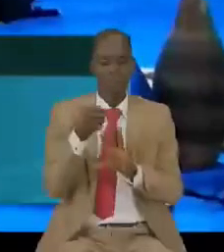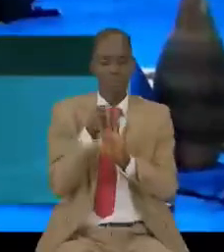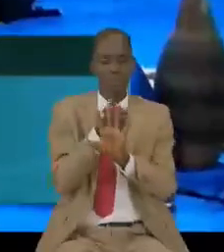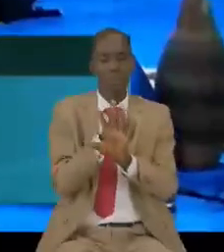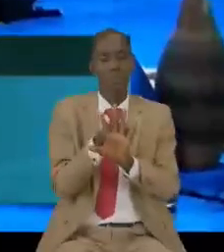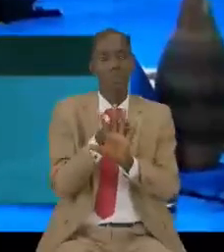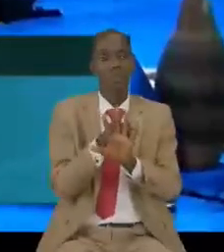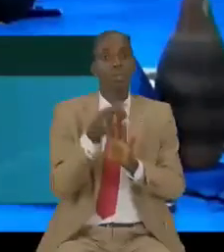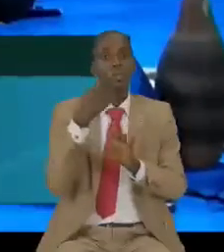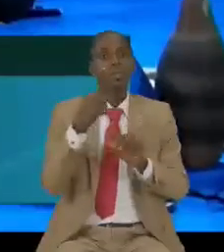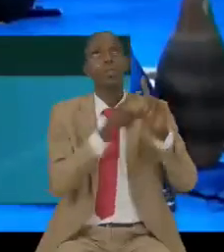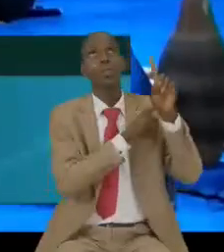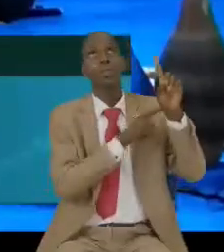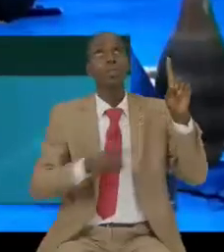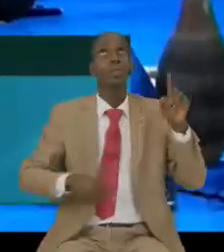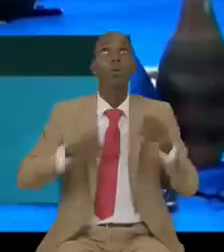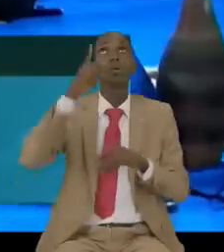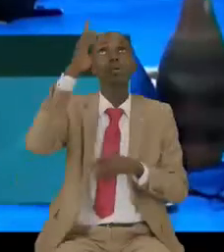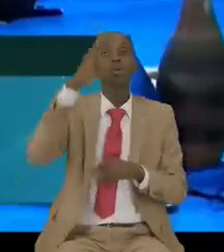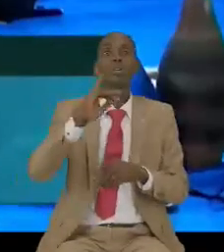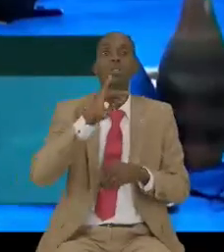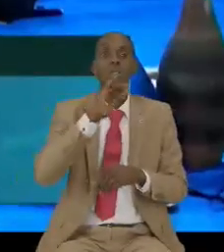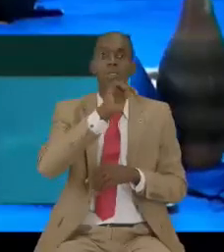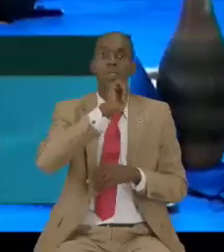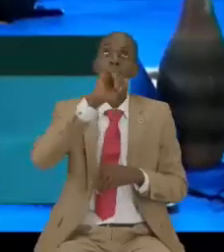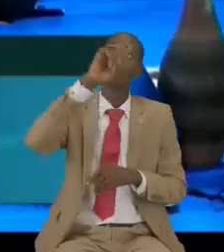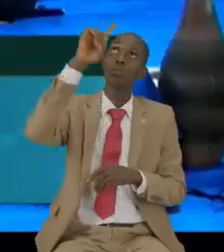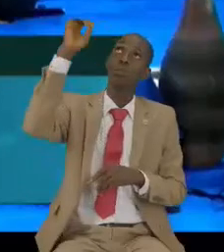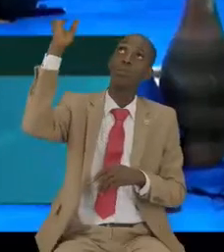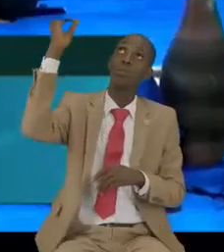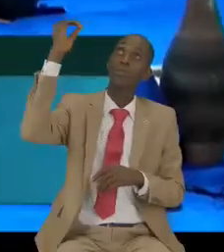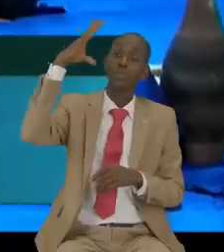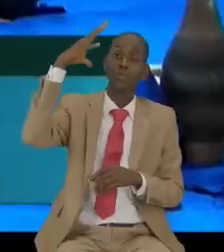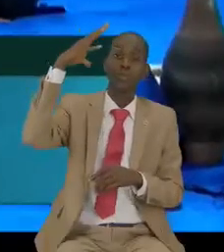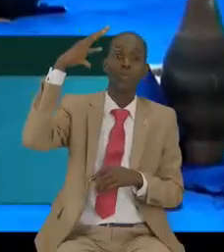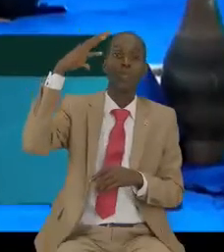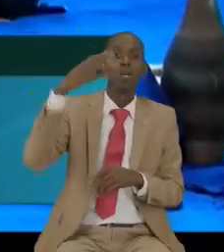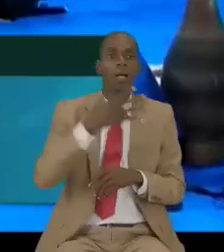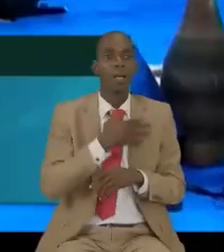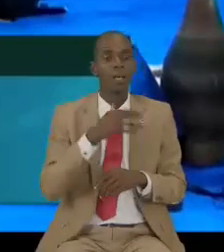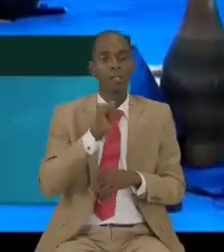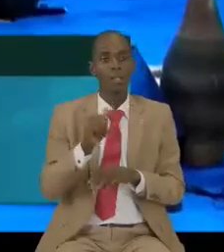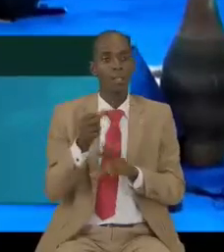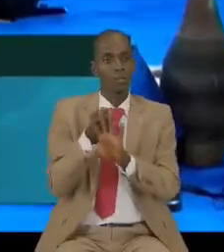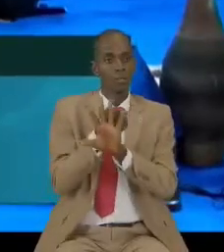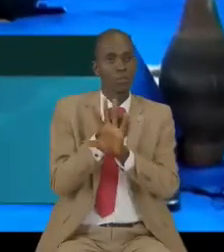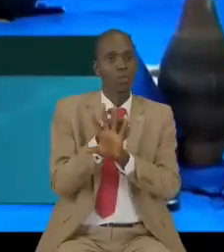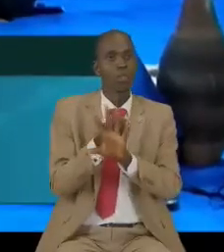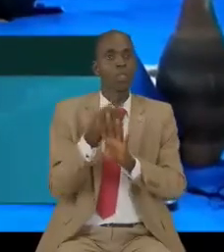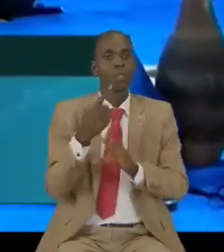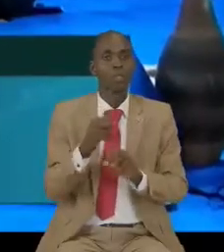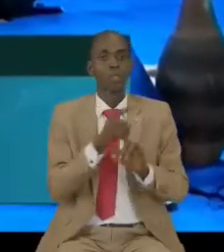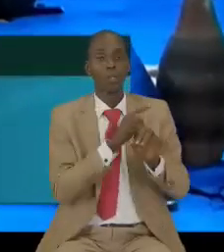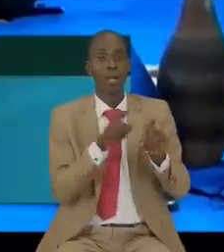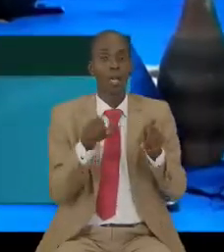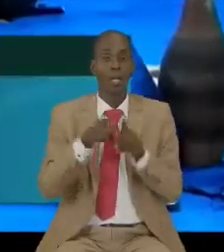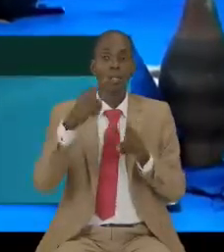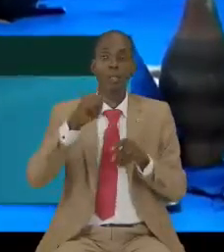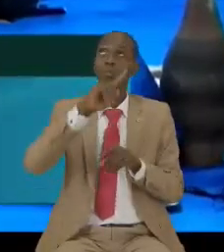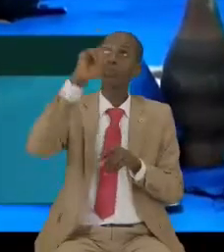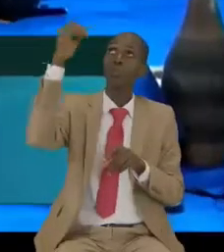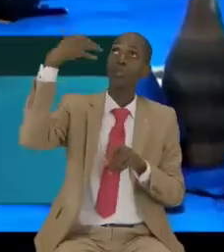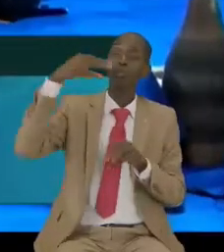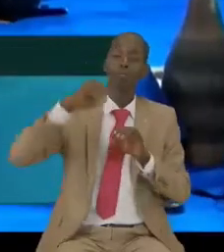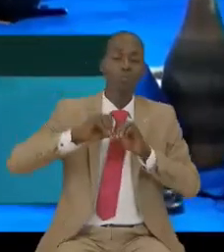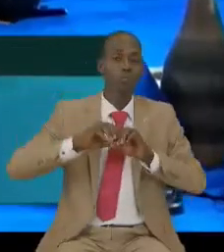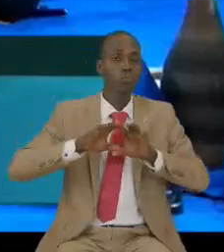Lord God is a sun and a shield. As the sun shines from the sky,